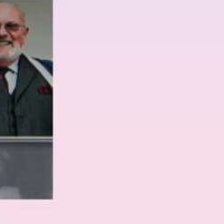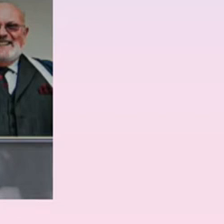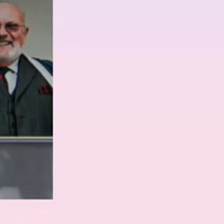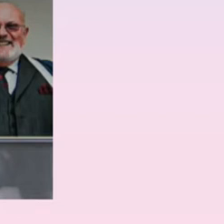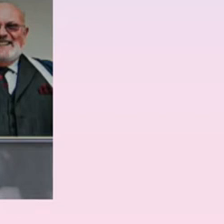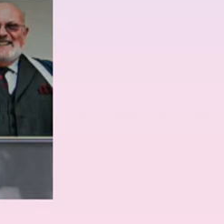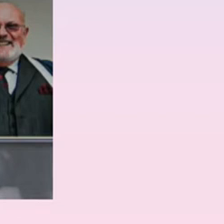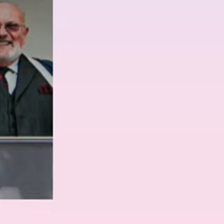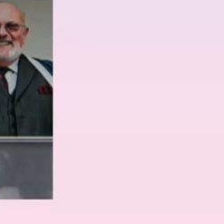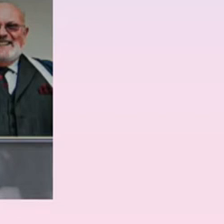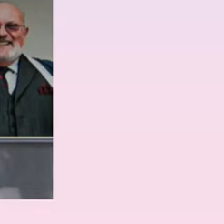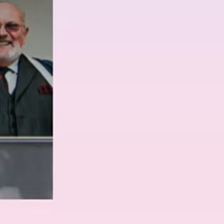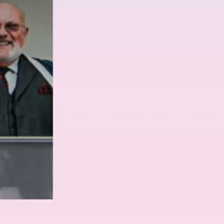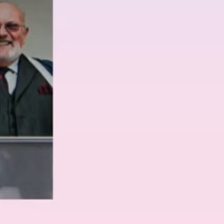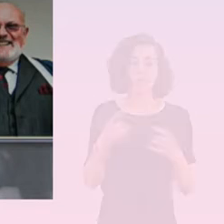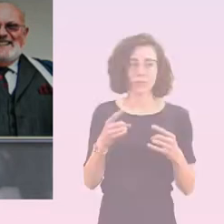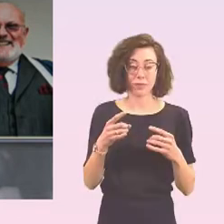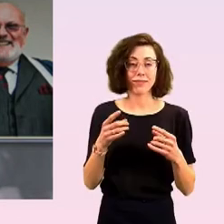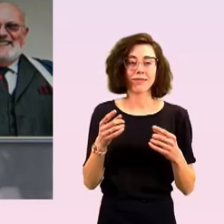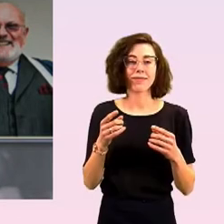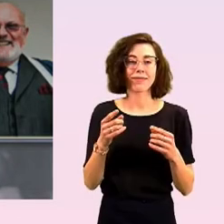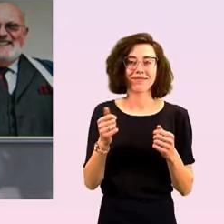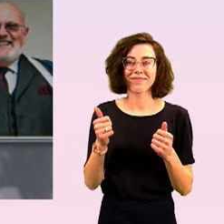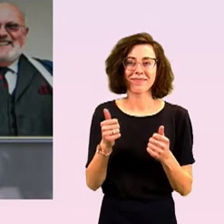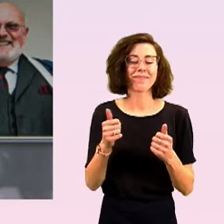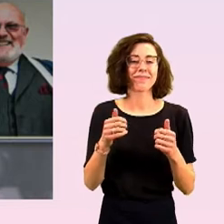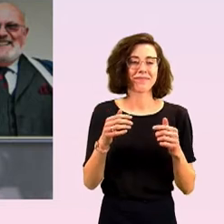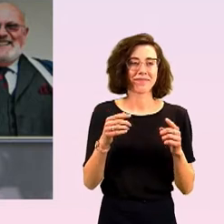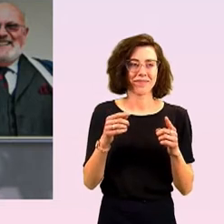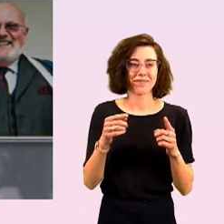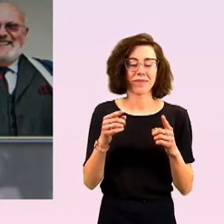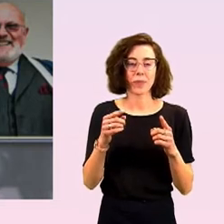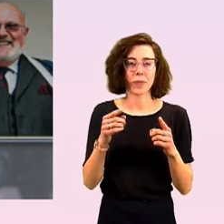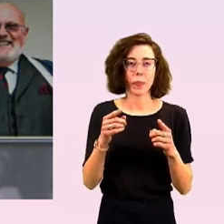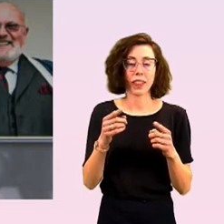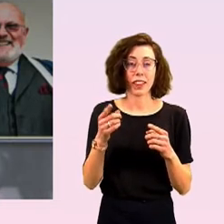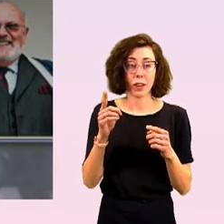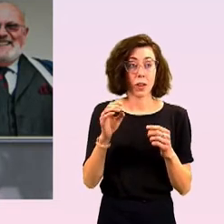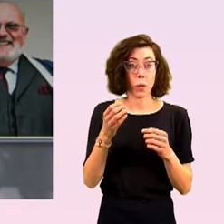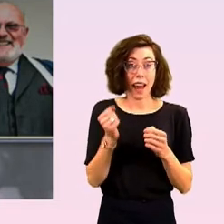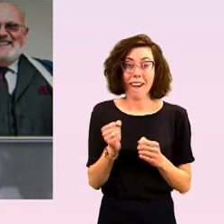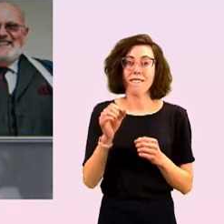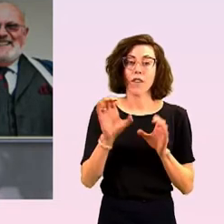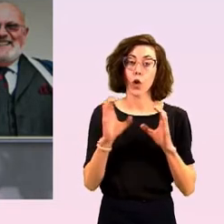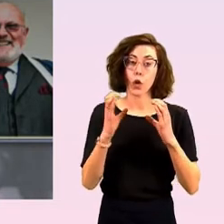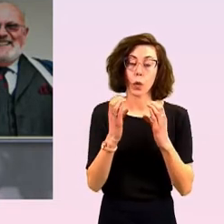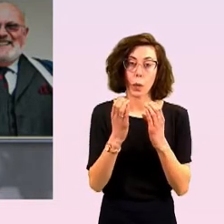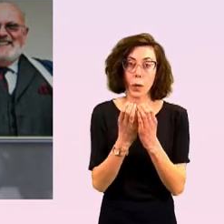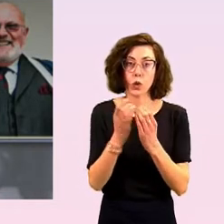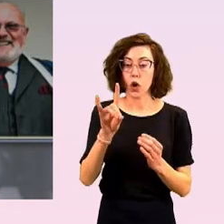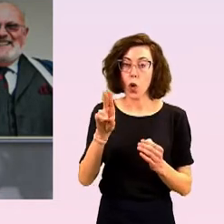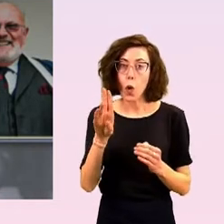between the sessions and visit our many wonderful community organisations via our expo feature, which will be our community hub, community